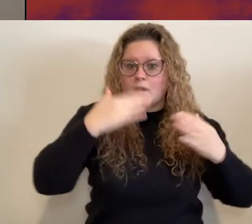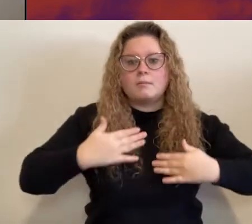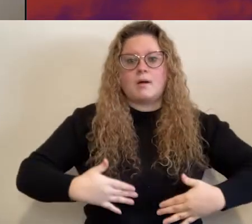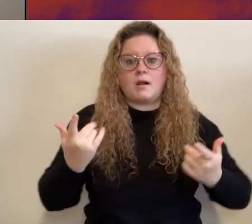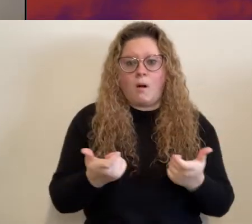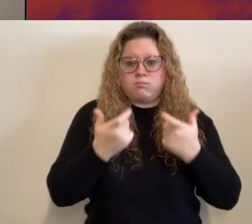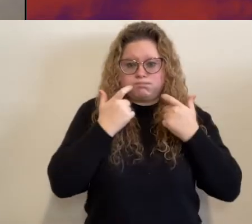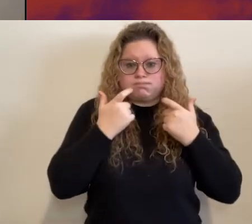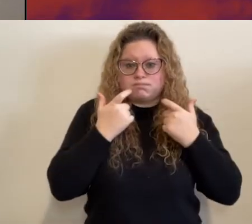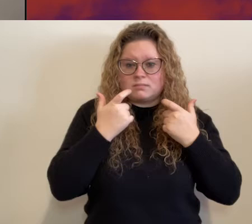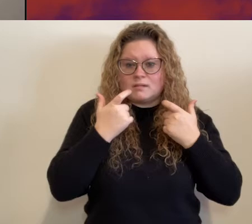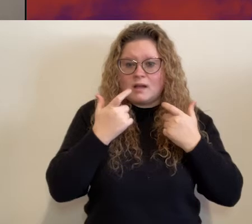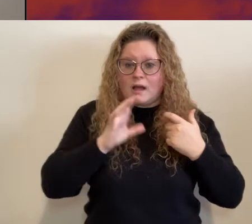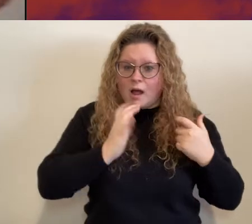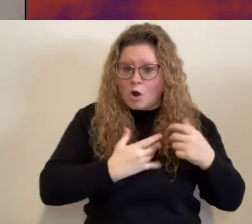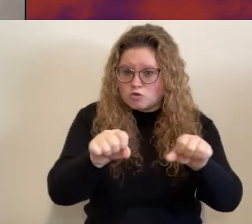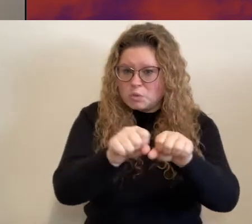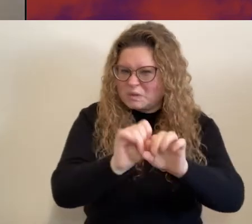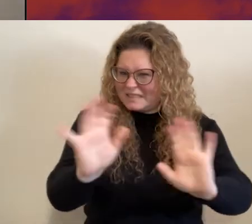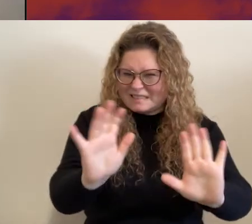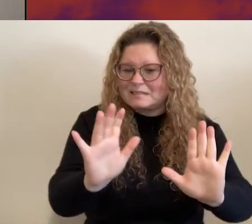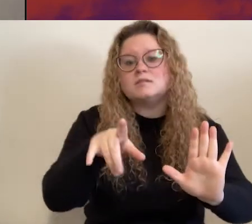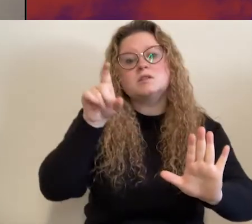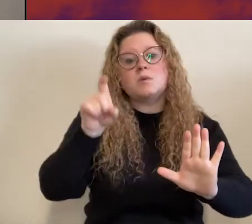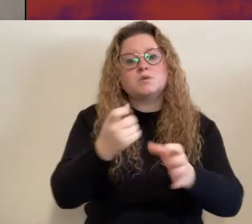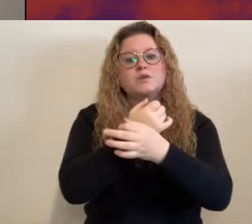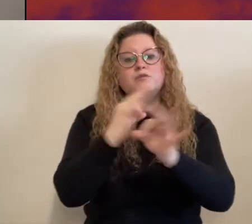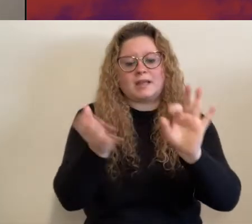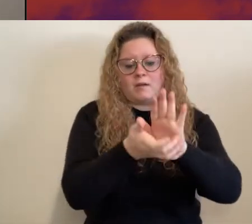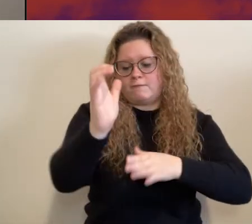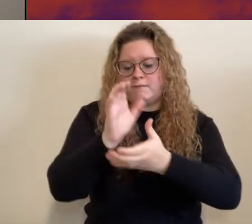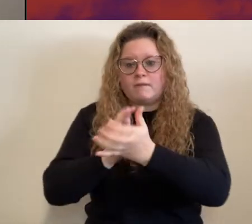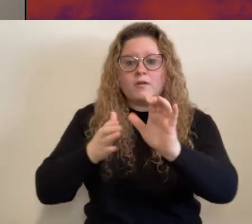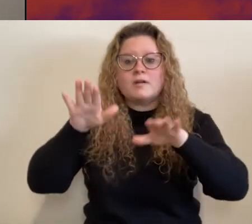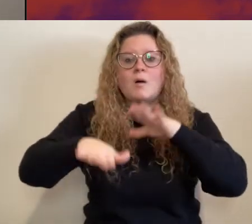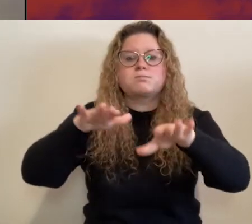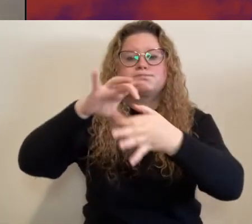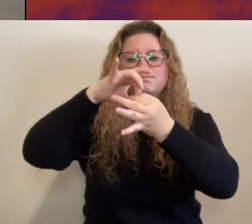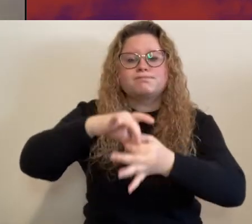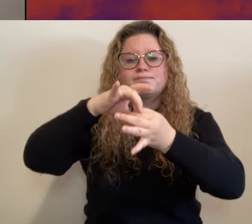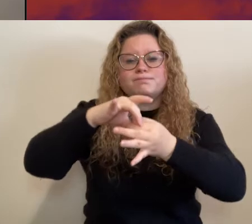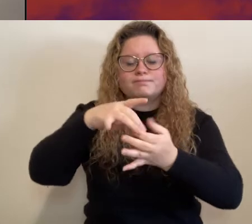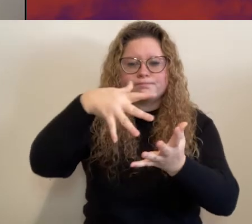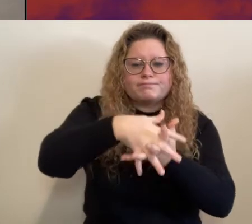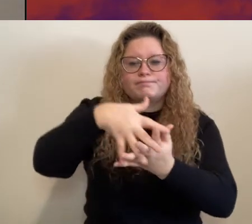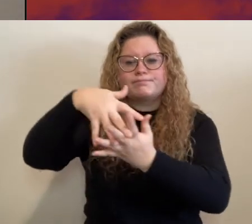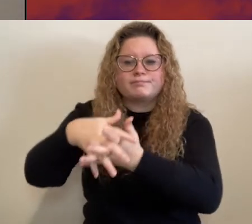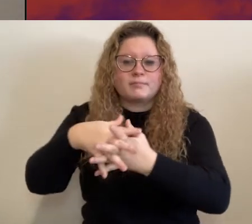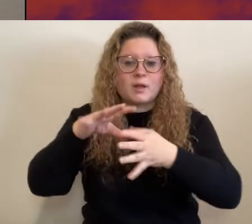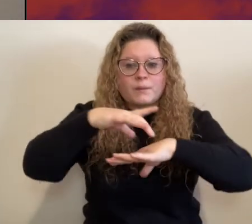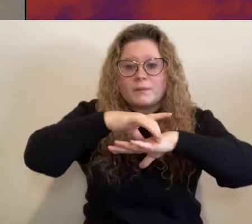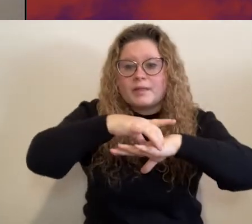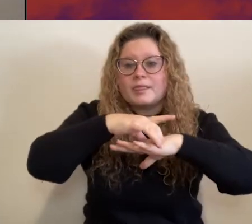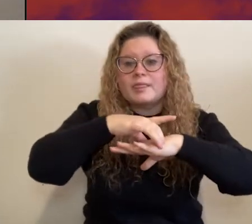We were meant to run free, bare feet, to absorb the knowledge and speech from the earth beneath, to leap, roots